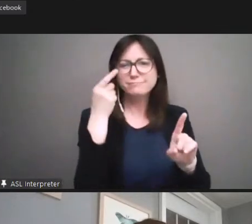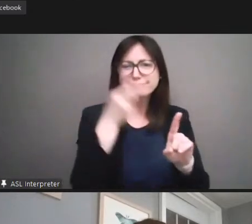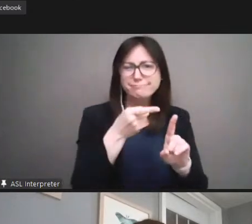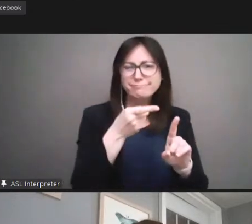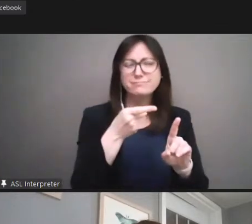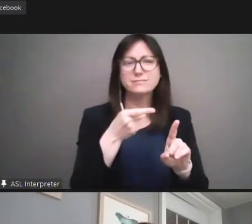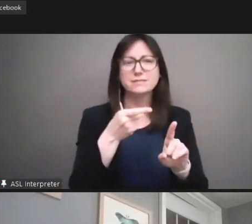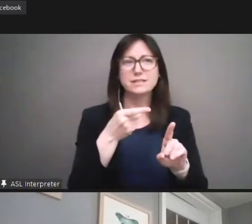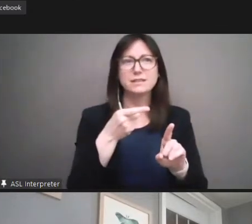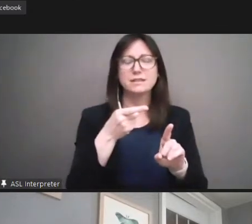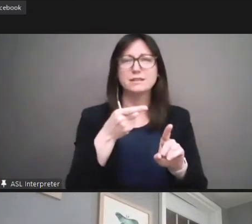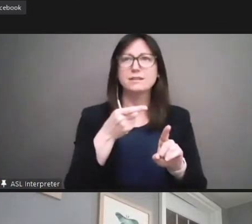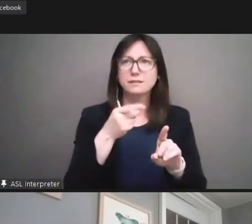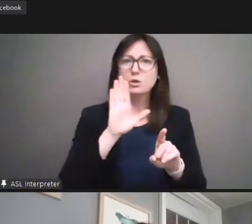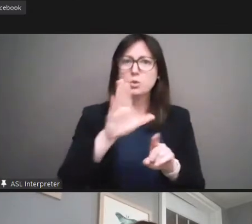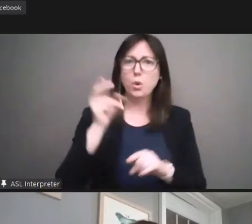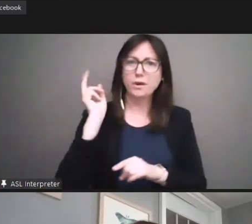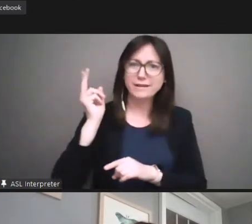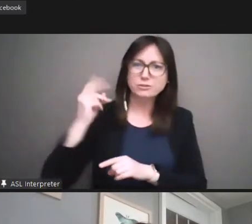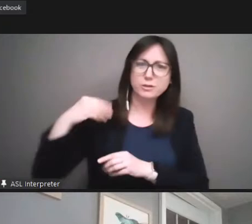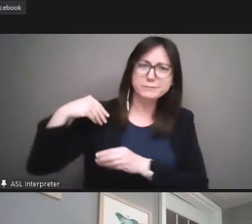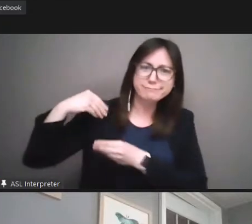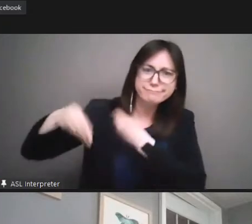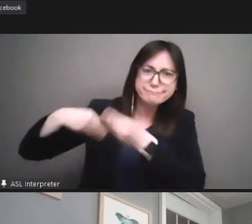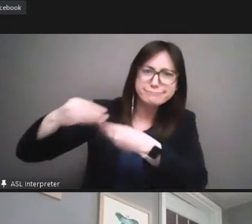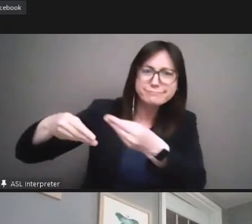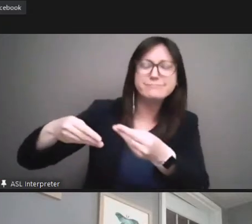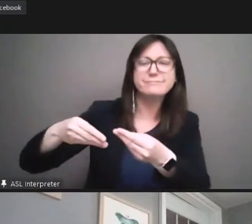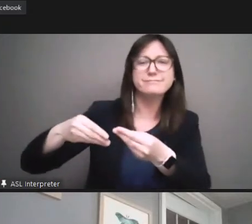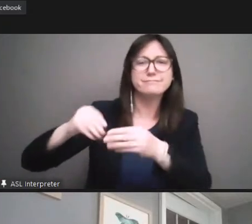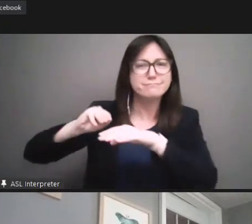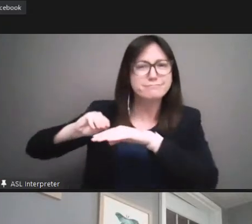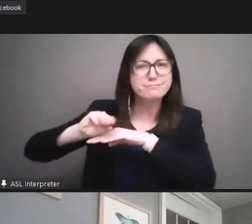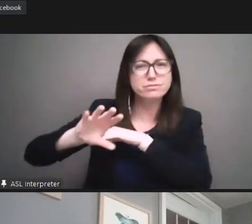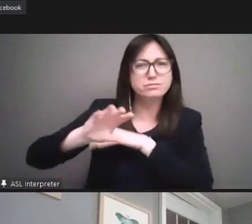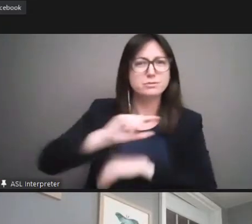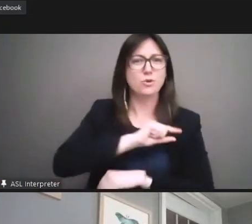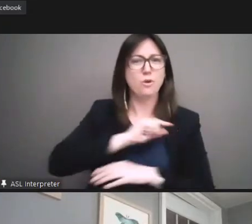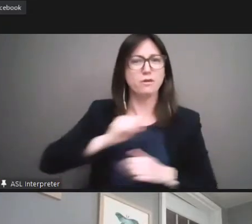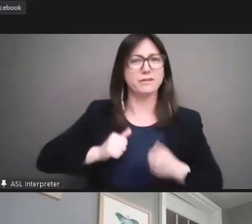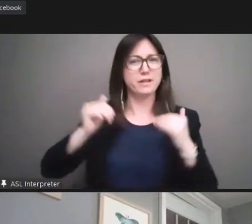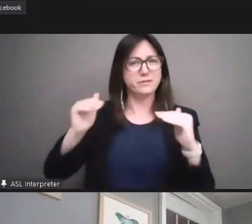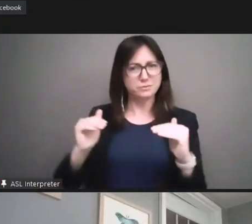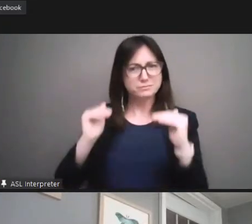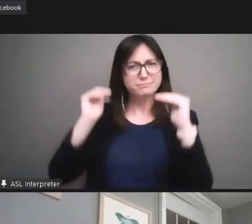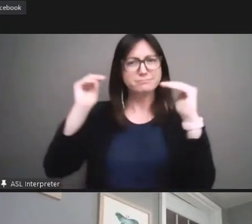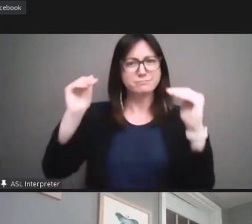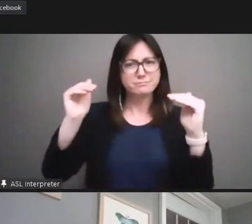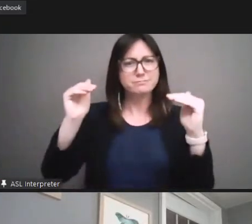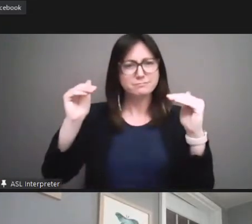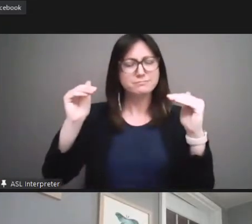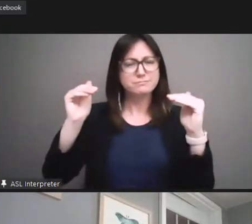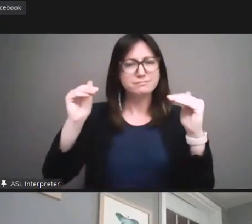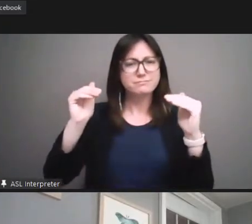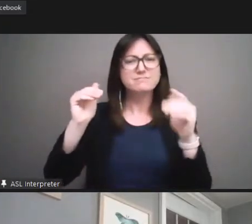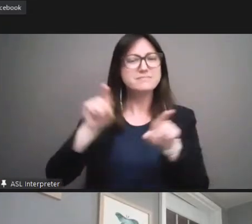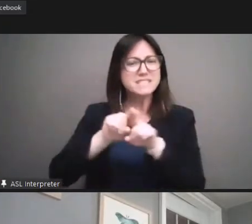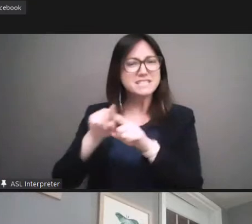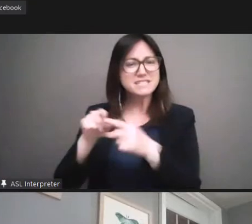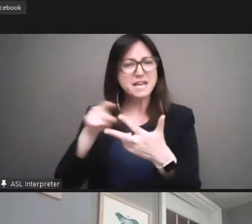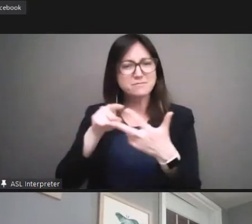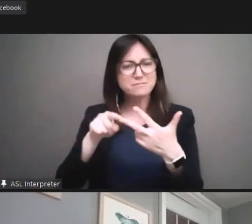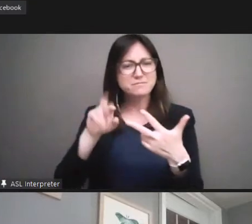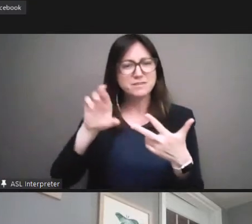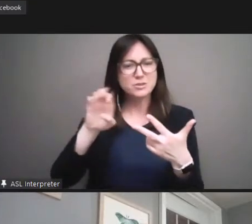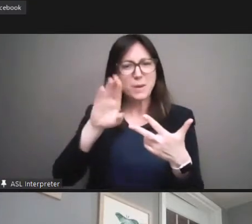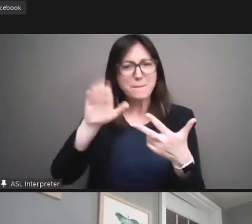a legacy and this notion of quality of life, and to what Rebecca and Tegan, you both spoke